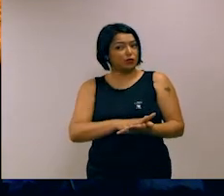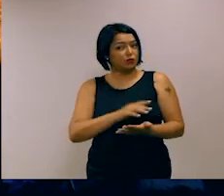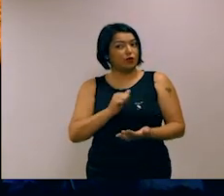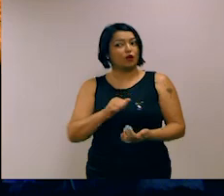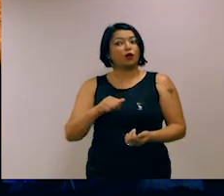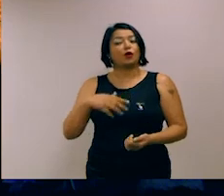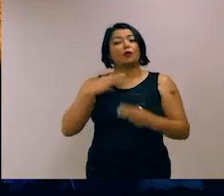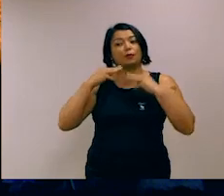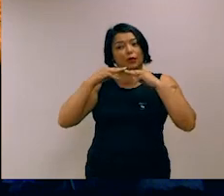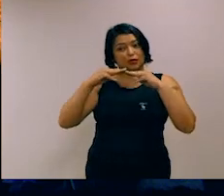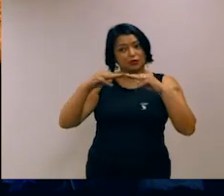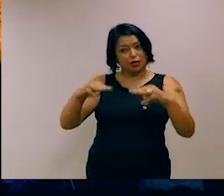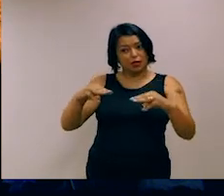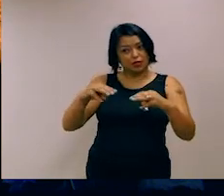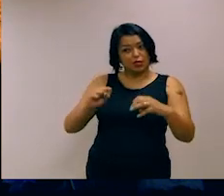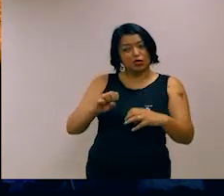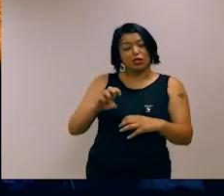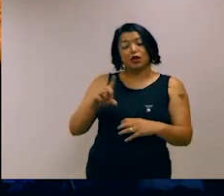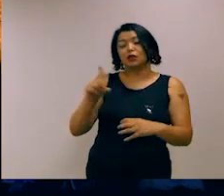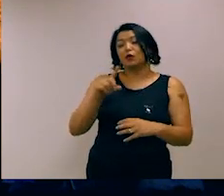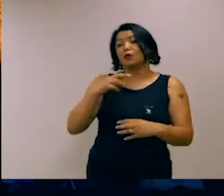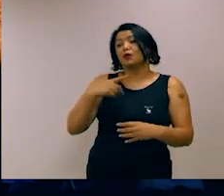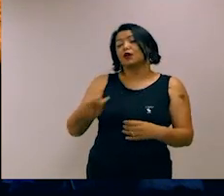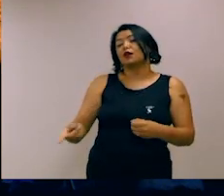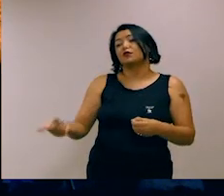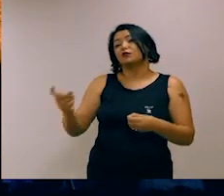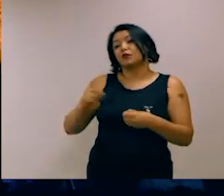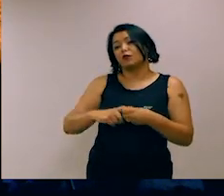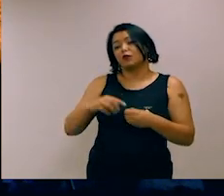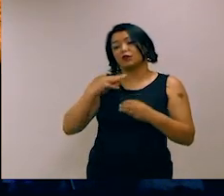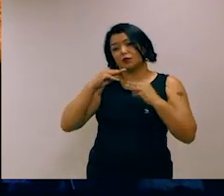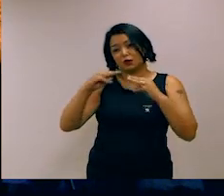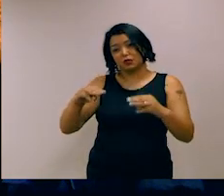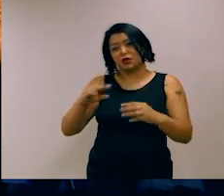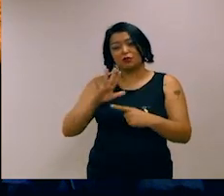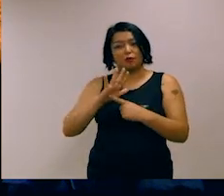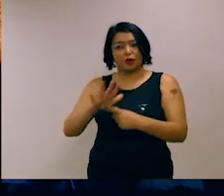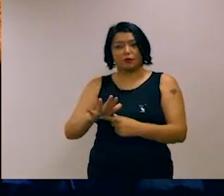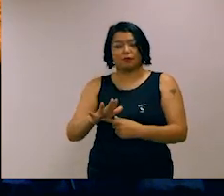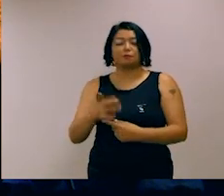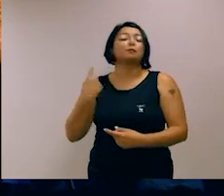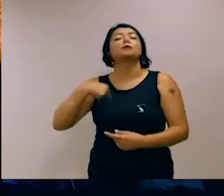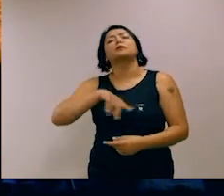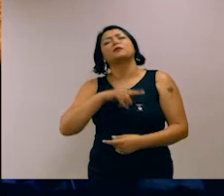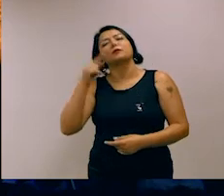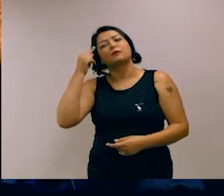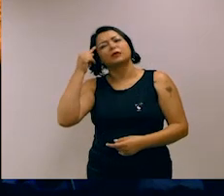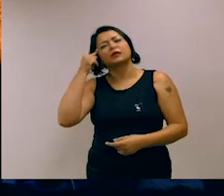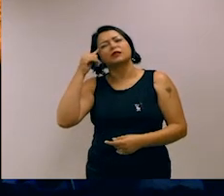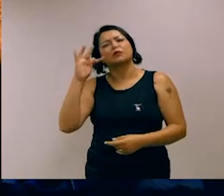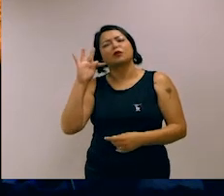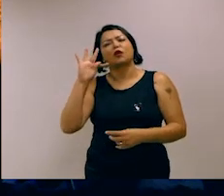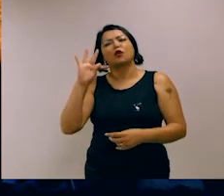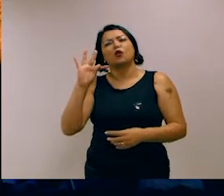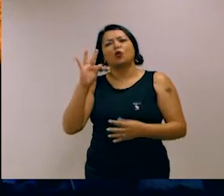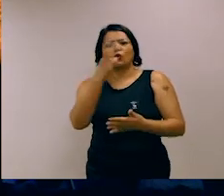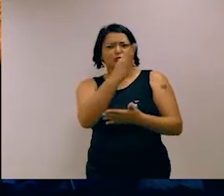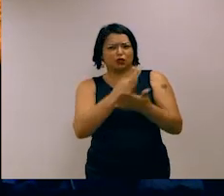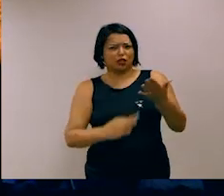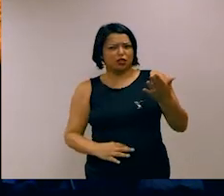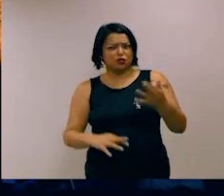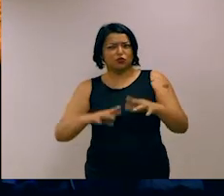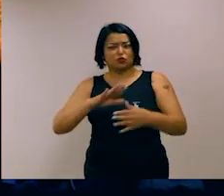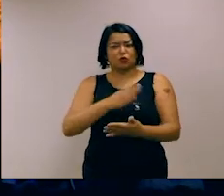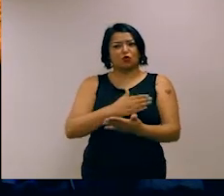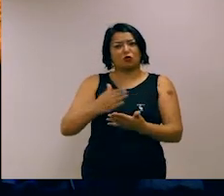So we approached the system and we tried to use some alternative text, which includes some behavioral principles. So for example, we told